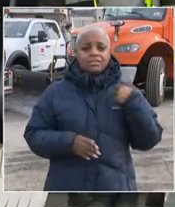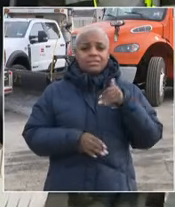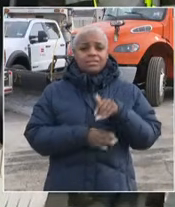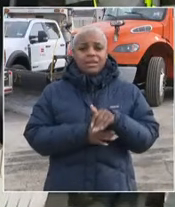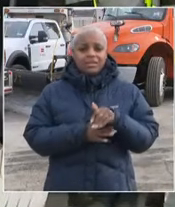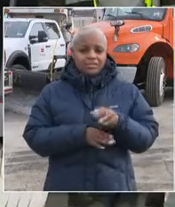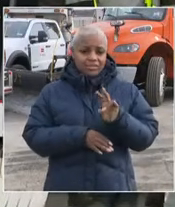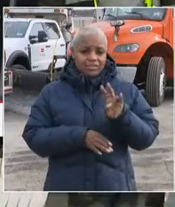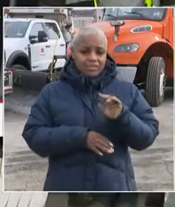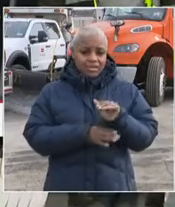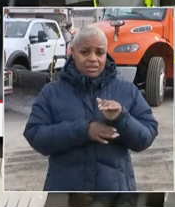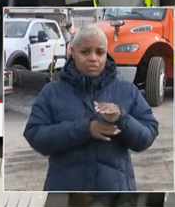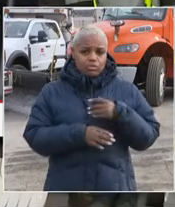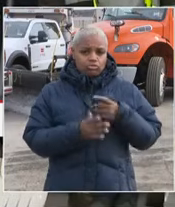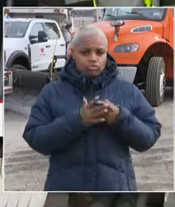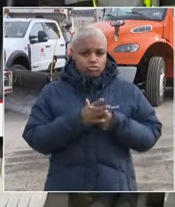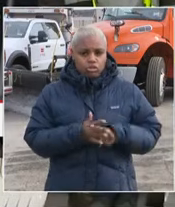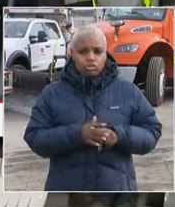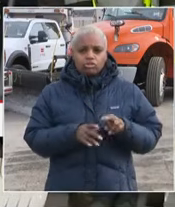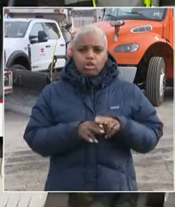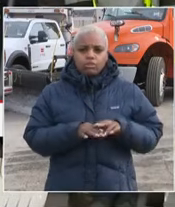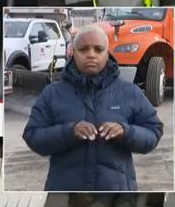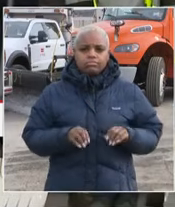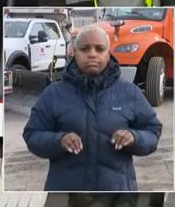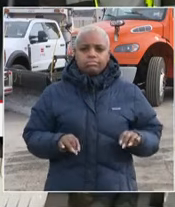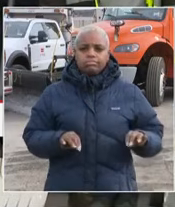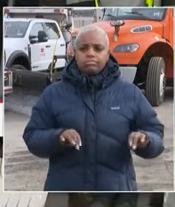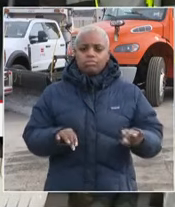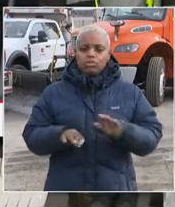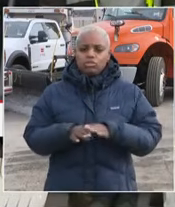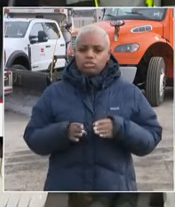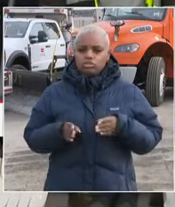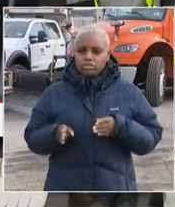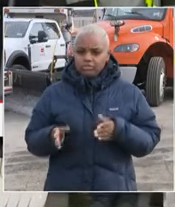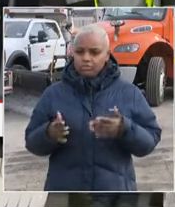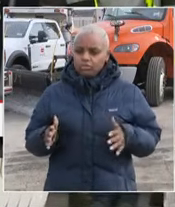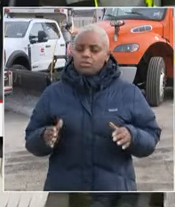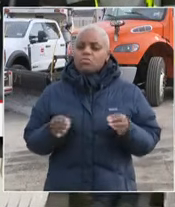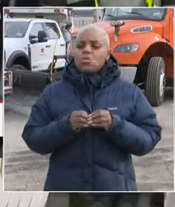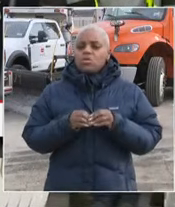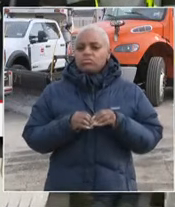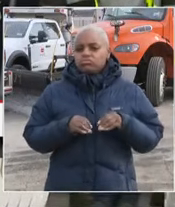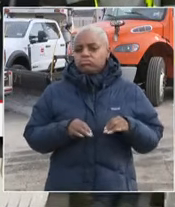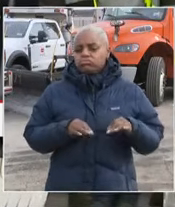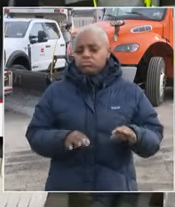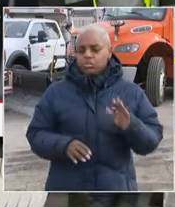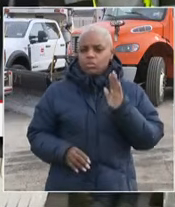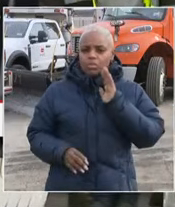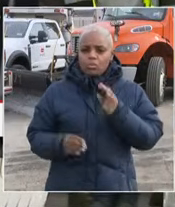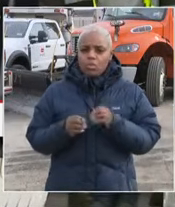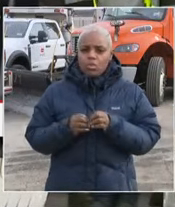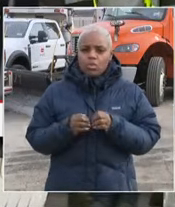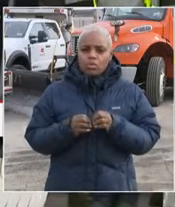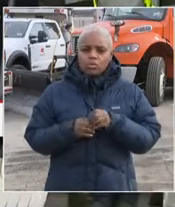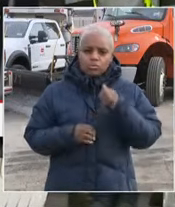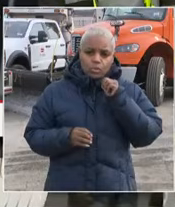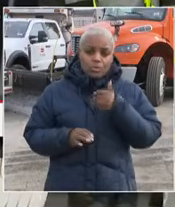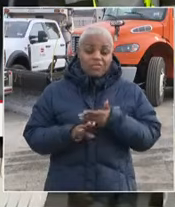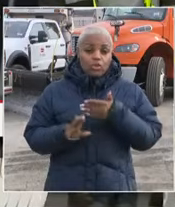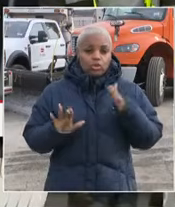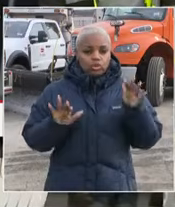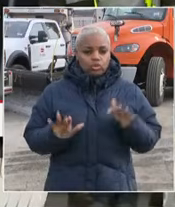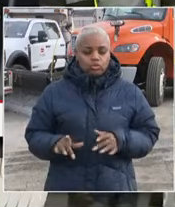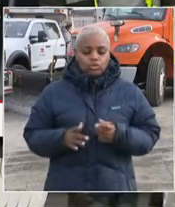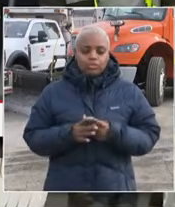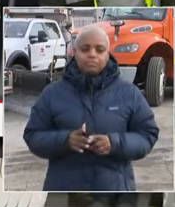streets for through tomorrow before the snow begins. Once the operations really kick into high